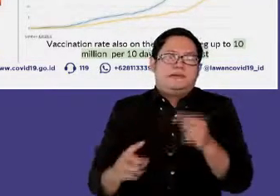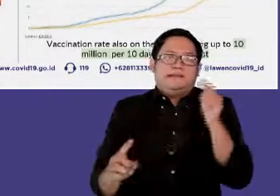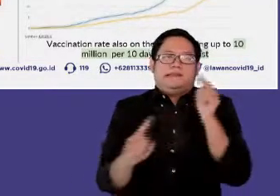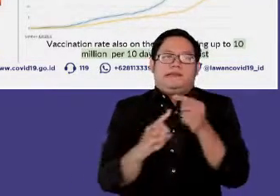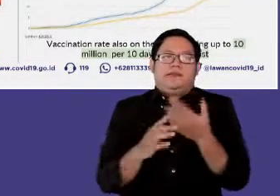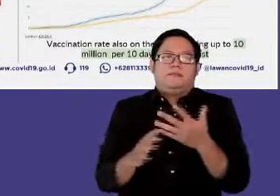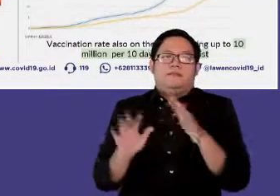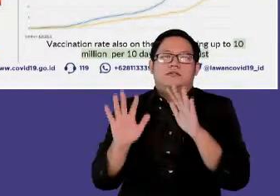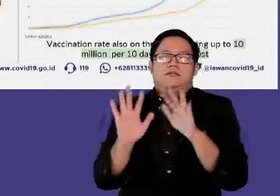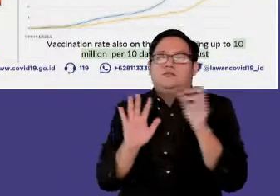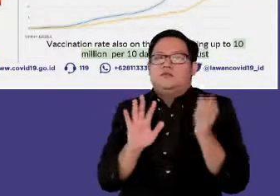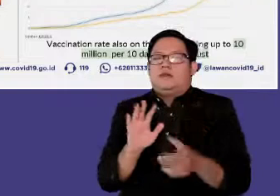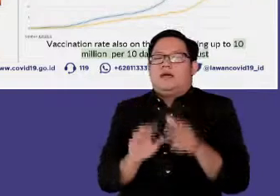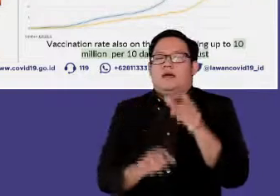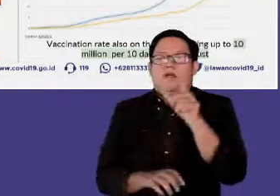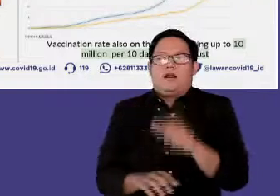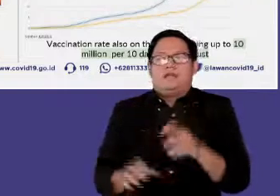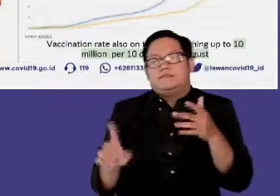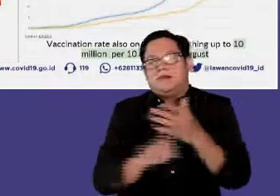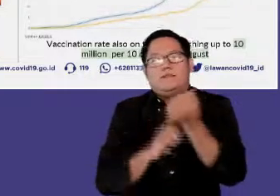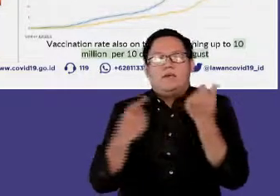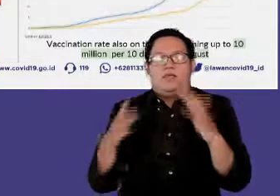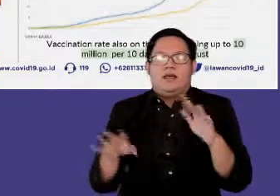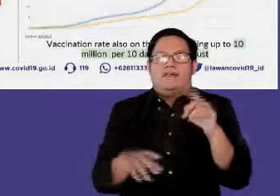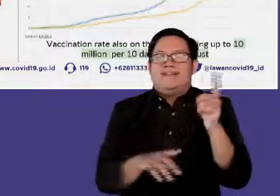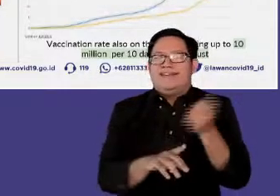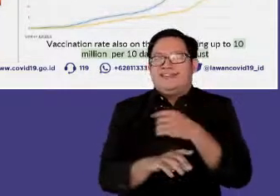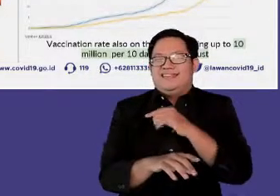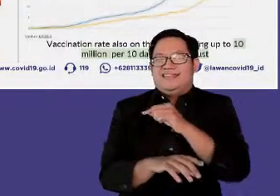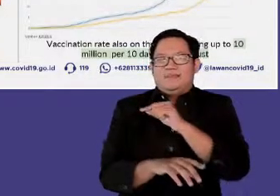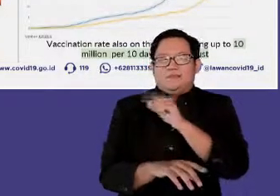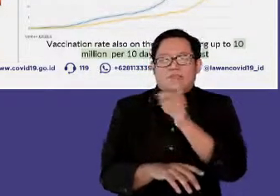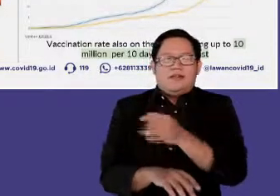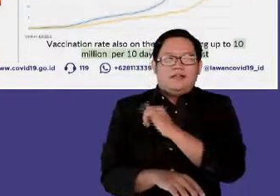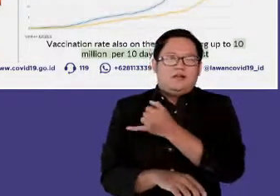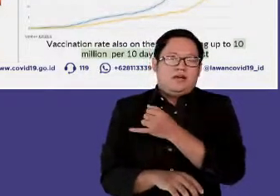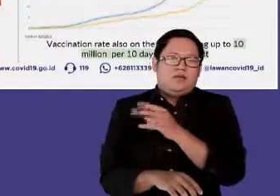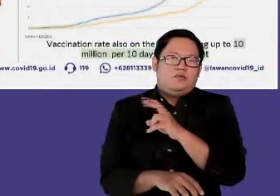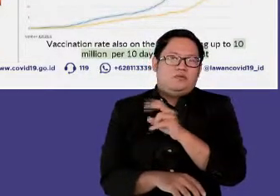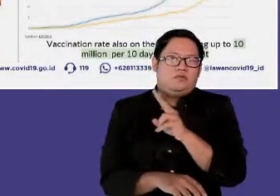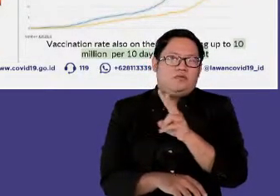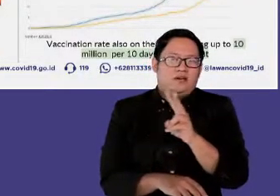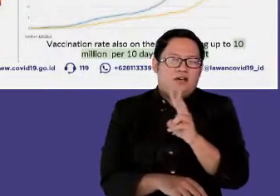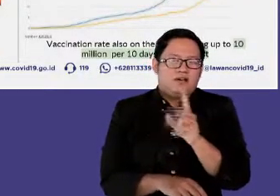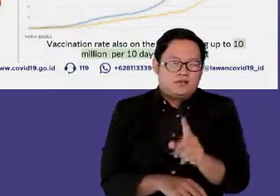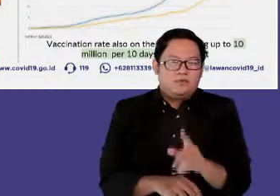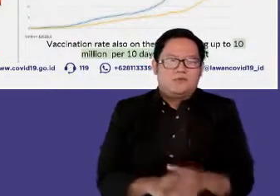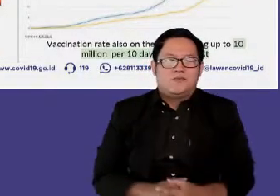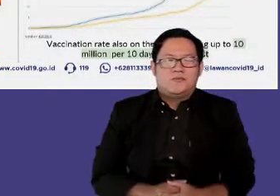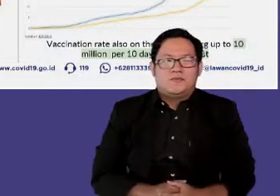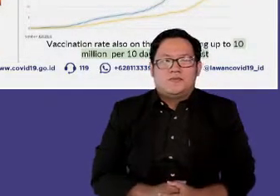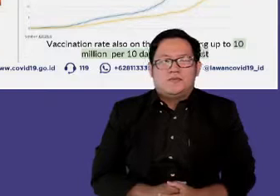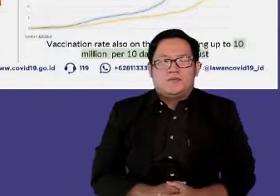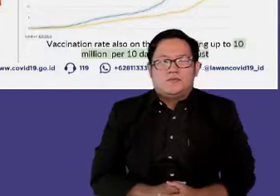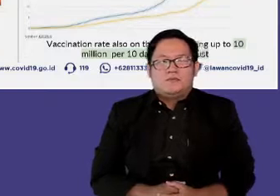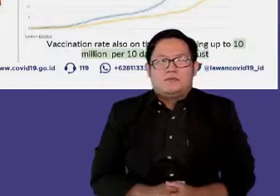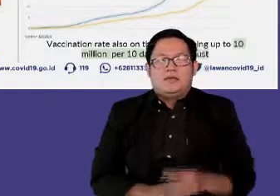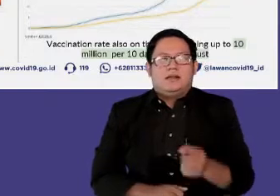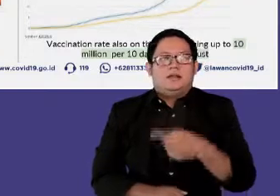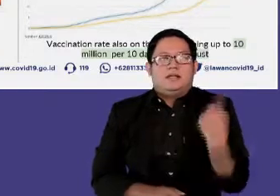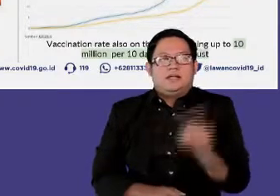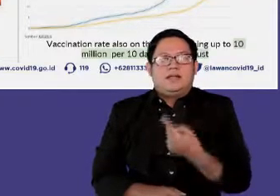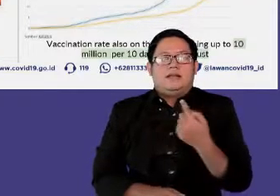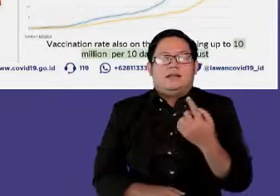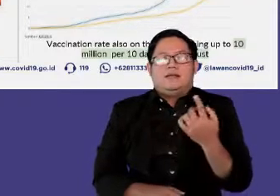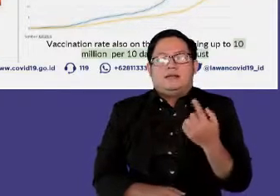days since August 2021. And the government will continue to strive for sufficient national vaccine